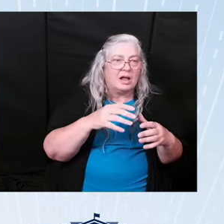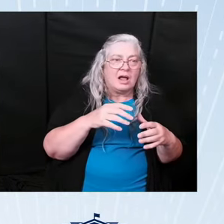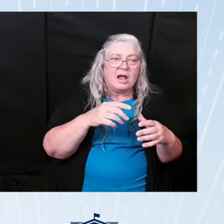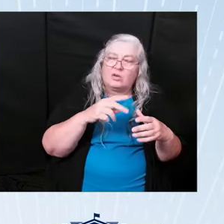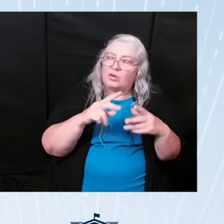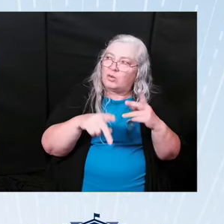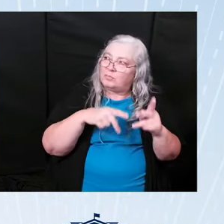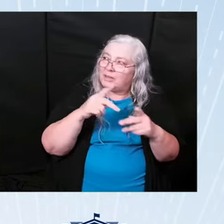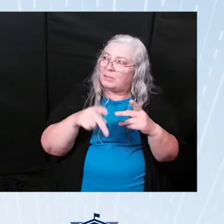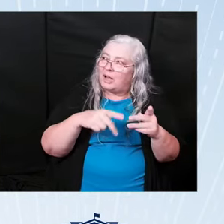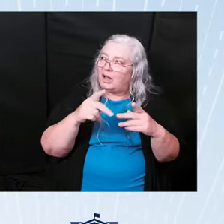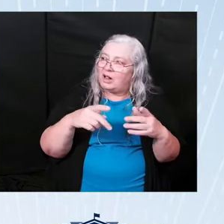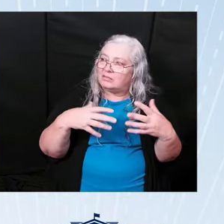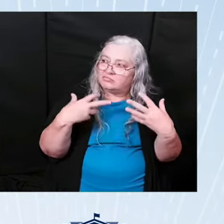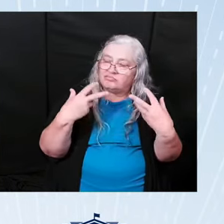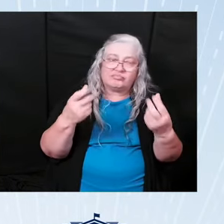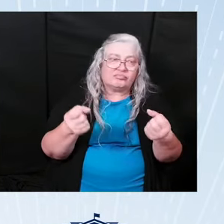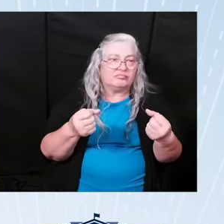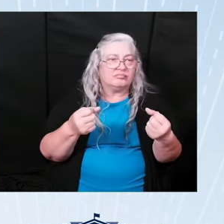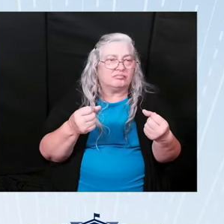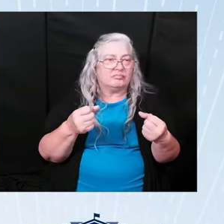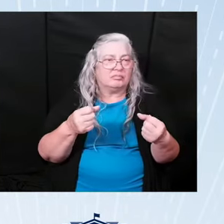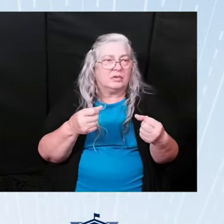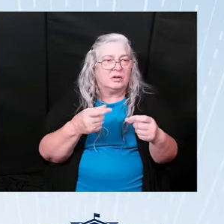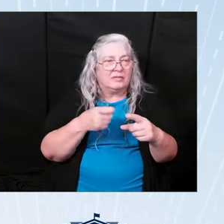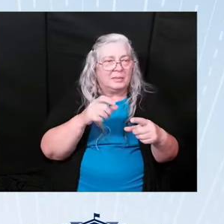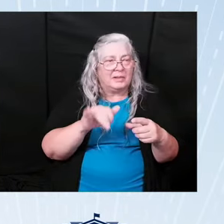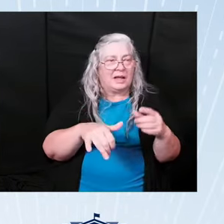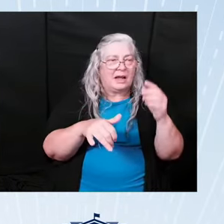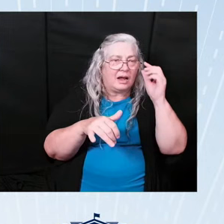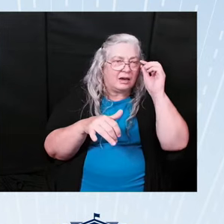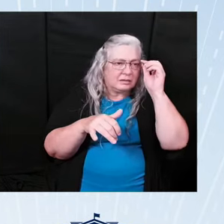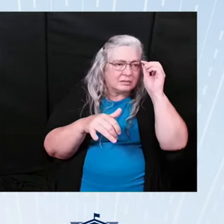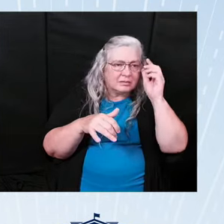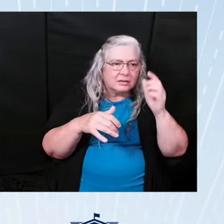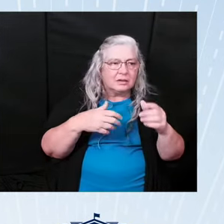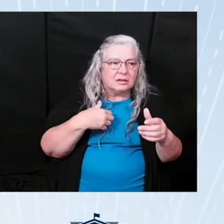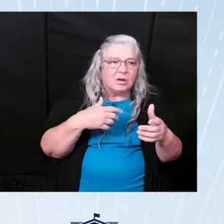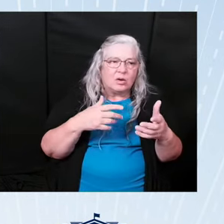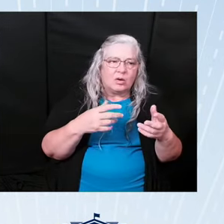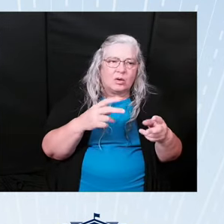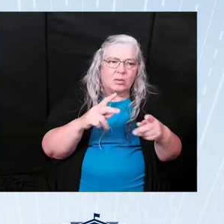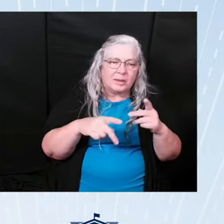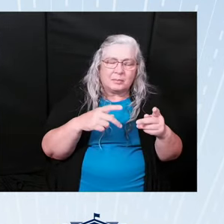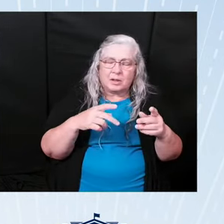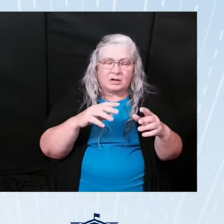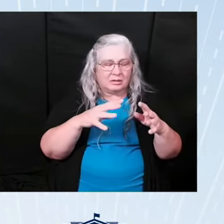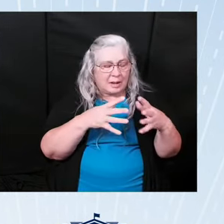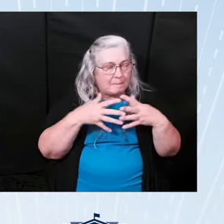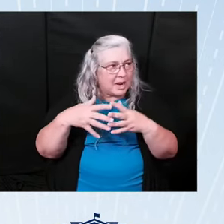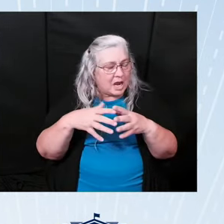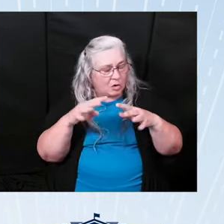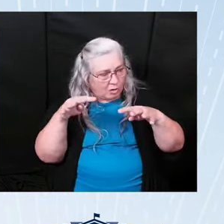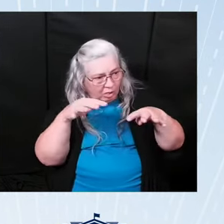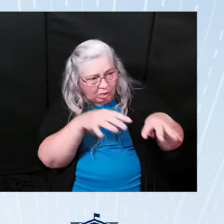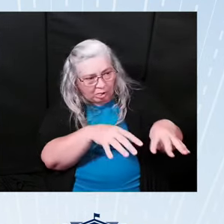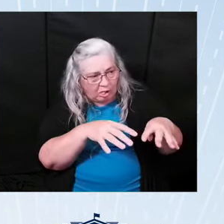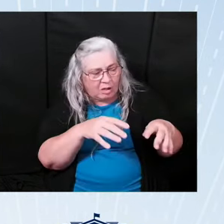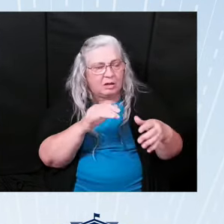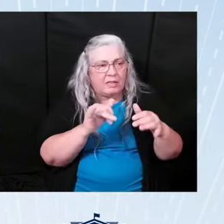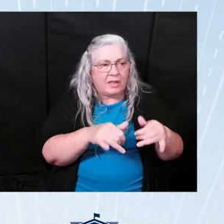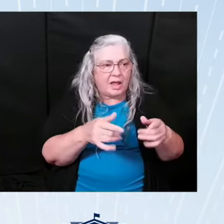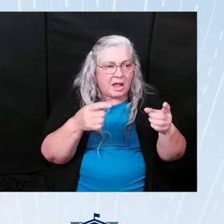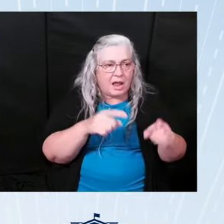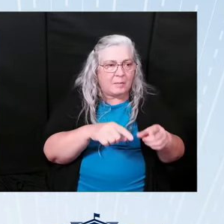to rebuild not as a city that we were, but creating the city that actually we wanted to become, which is consistent